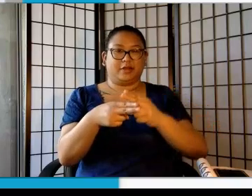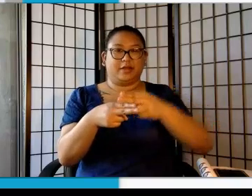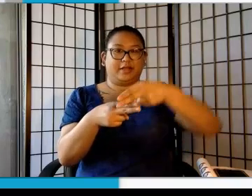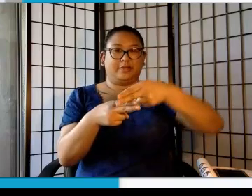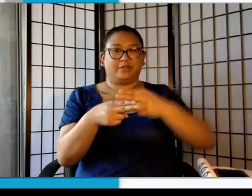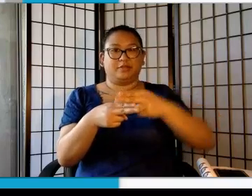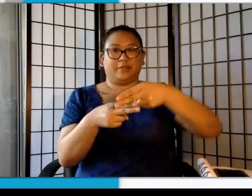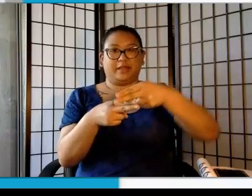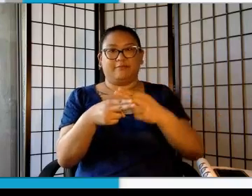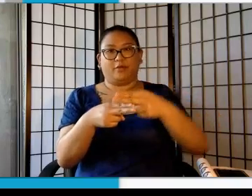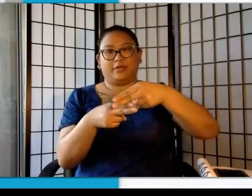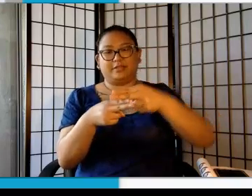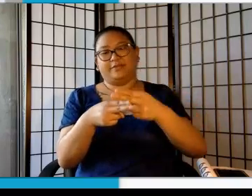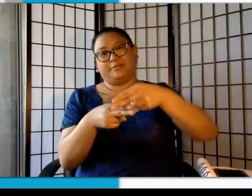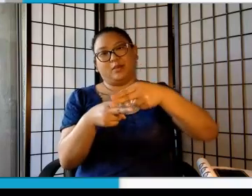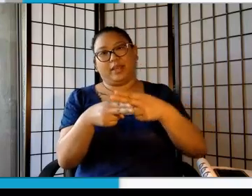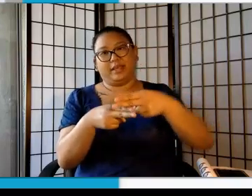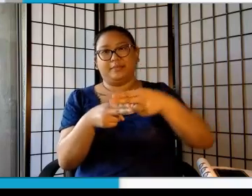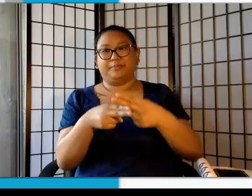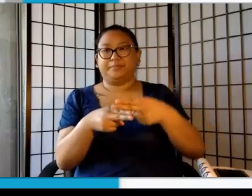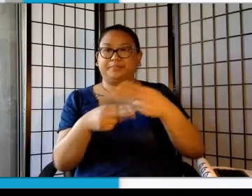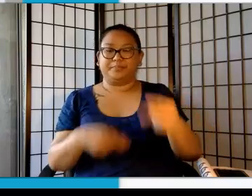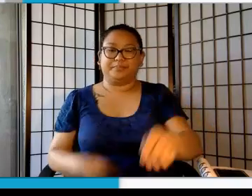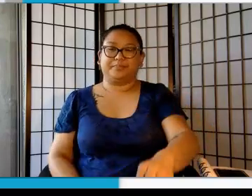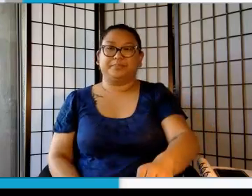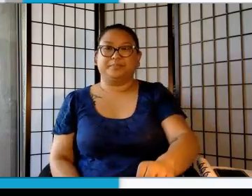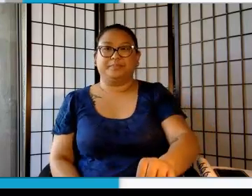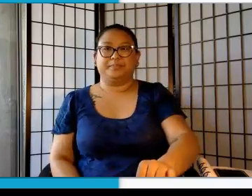stays there. This goes back and forth as if it's being weighed.